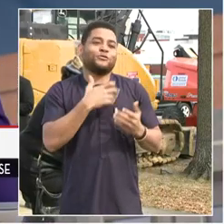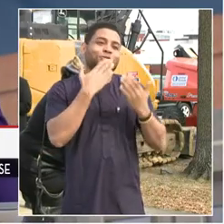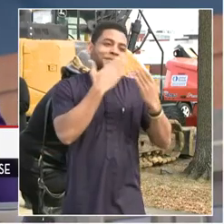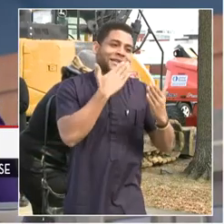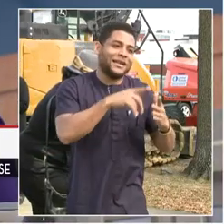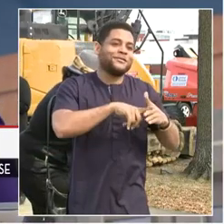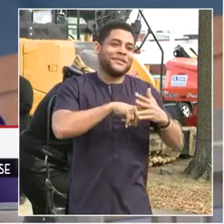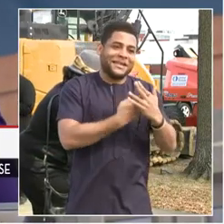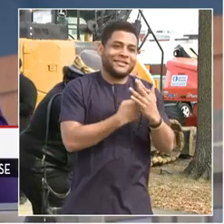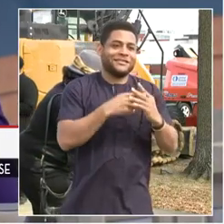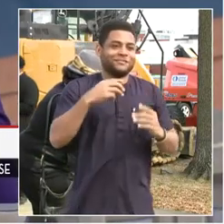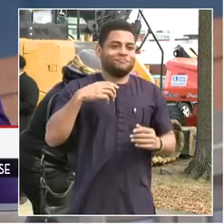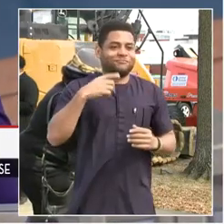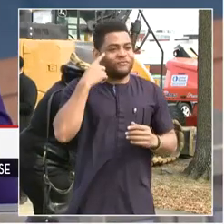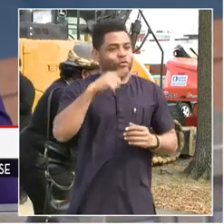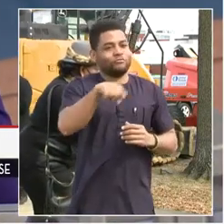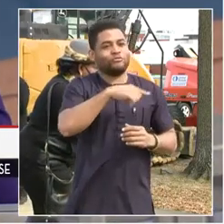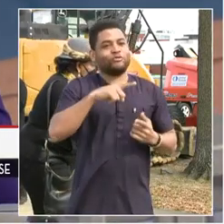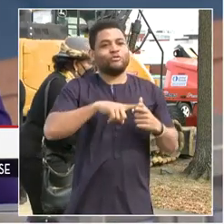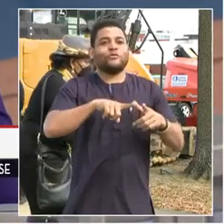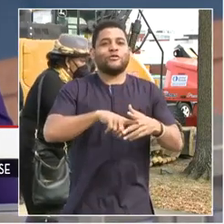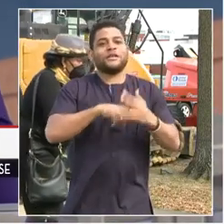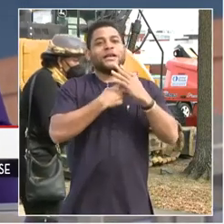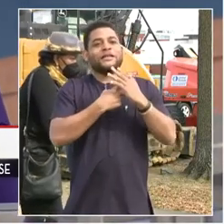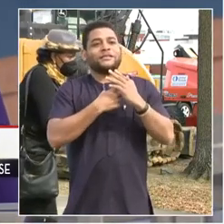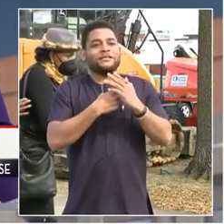Councilmember Trayon White for Ward 8.